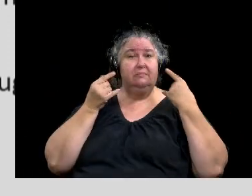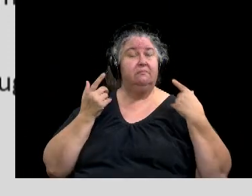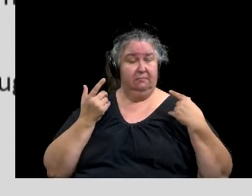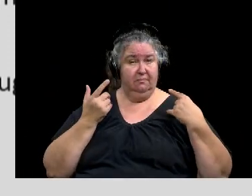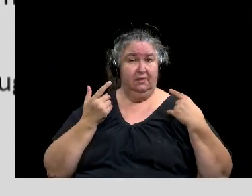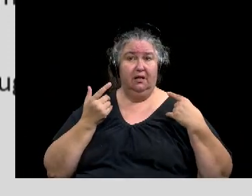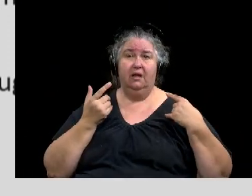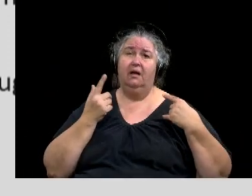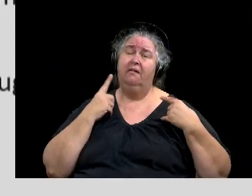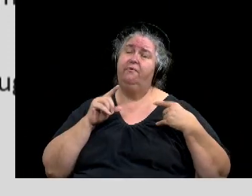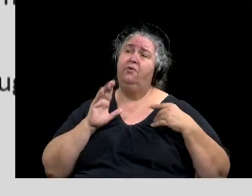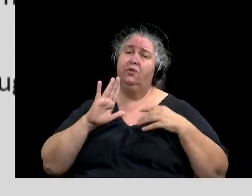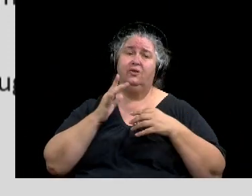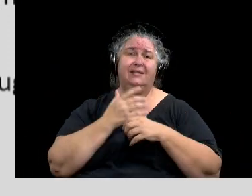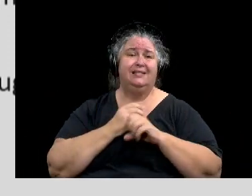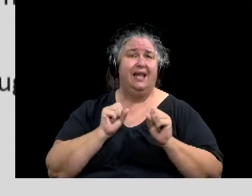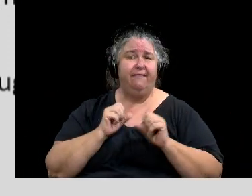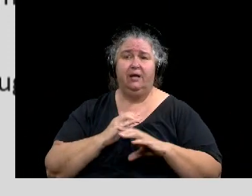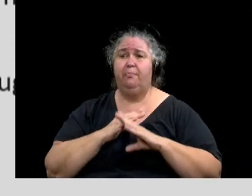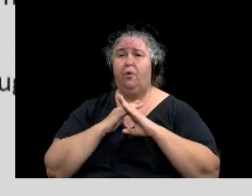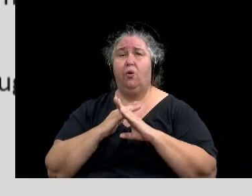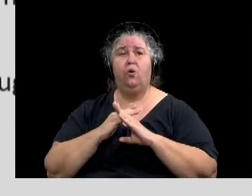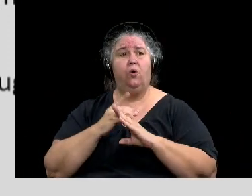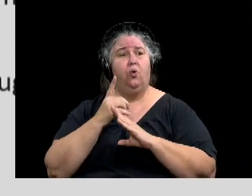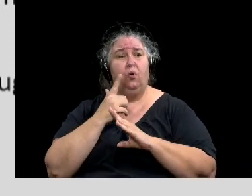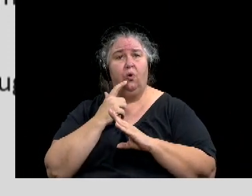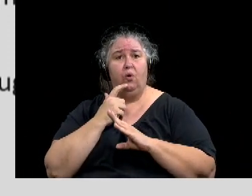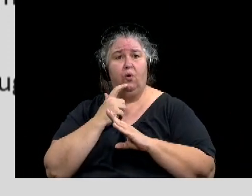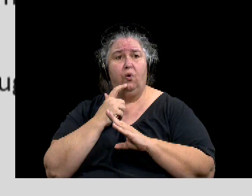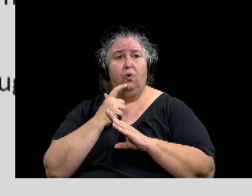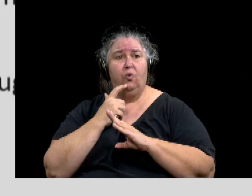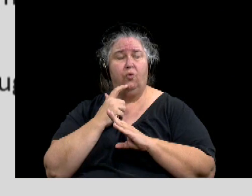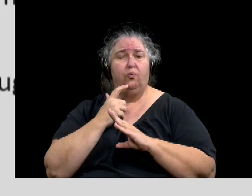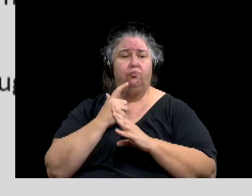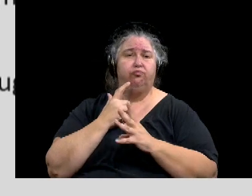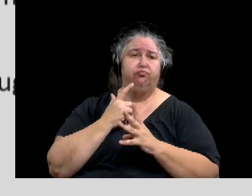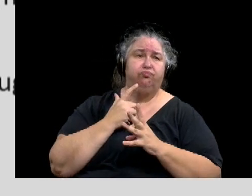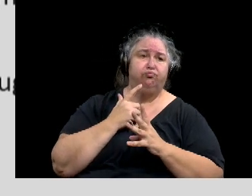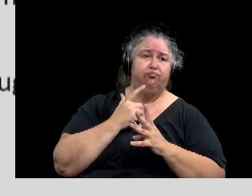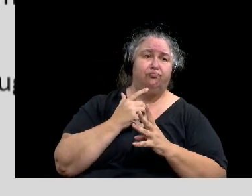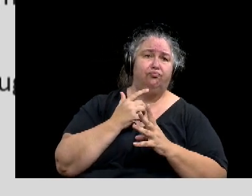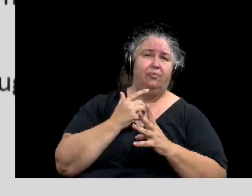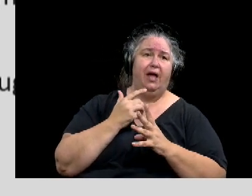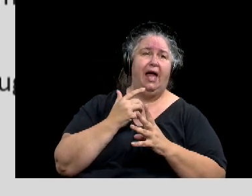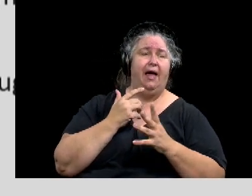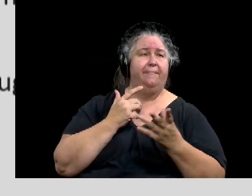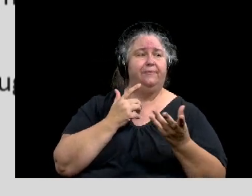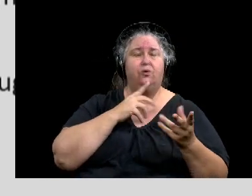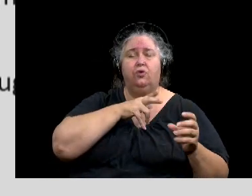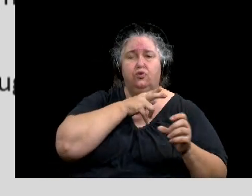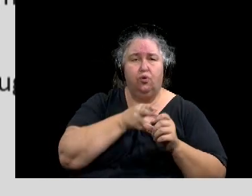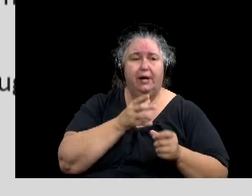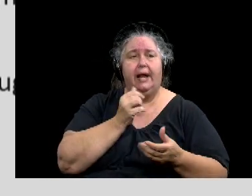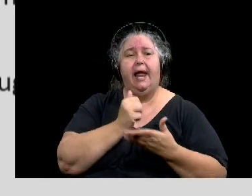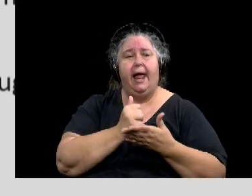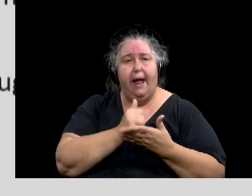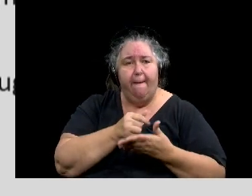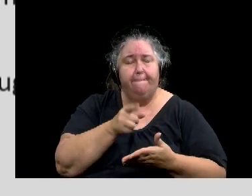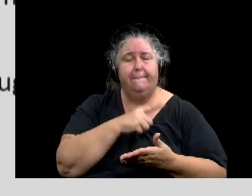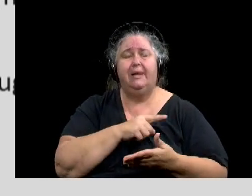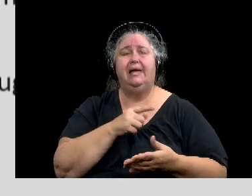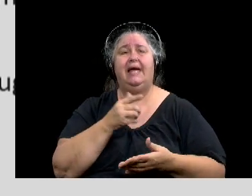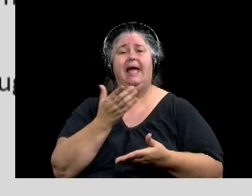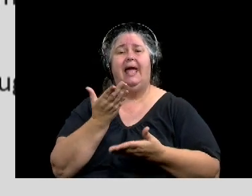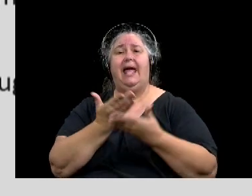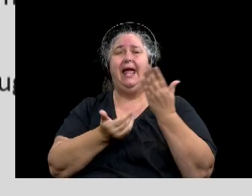their own safety, prohibit those who are health vulnerable from joining the group. Have hand sanitizer available at every table. And